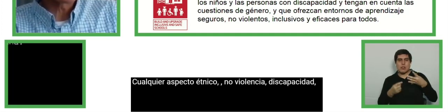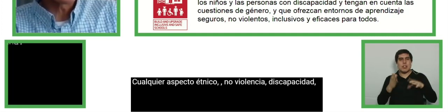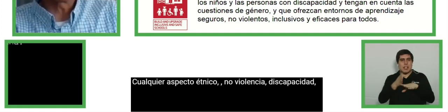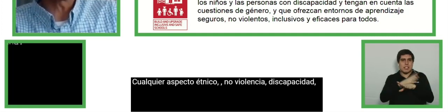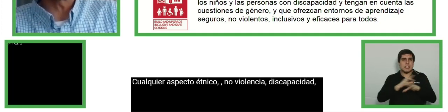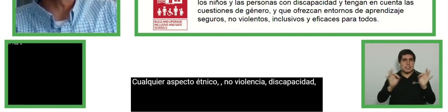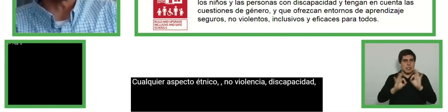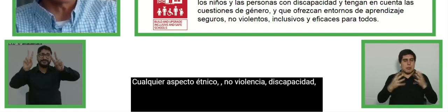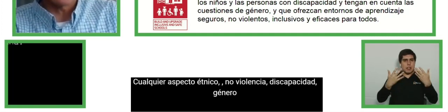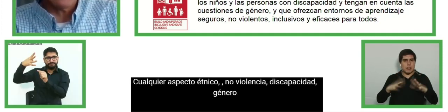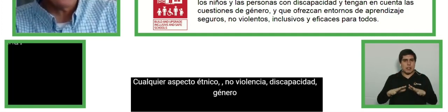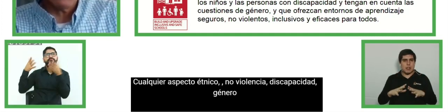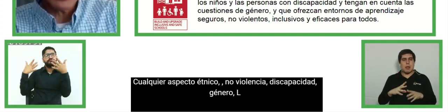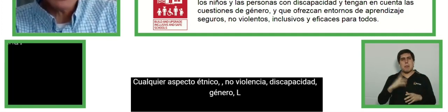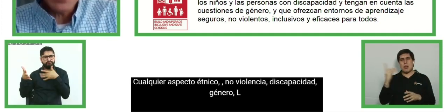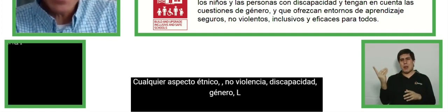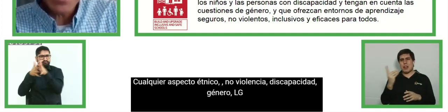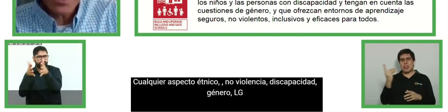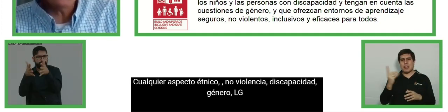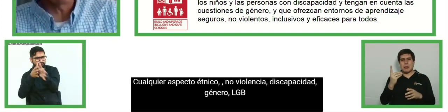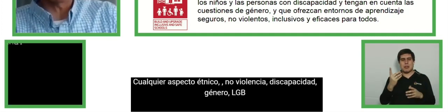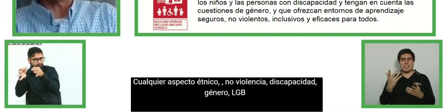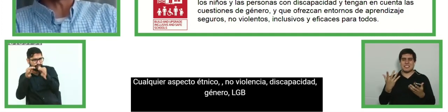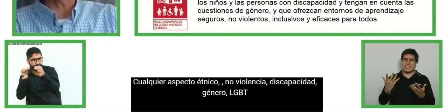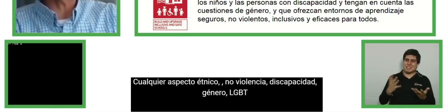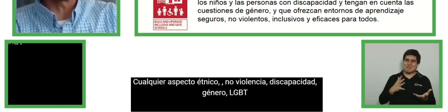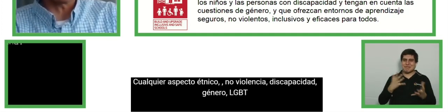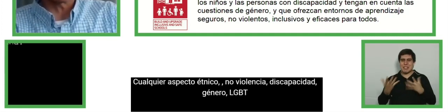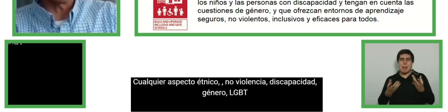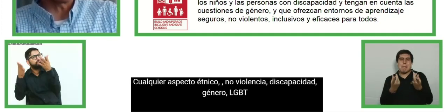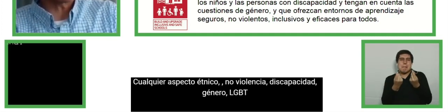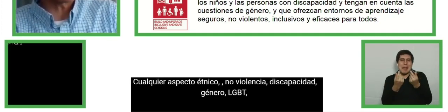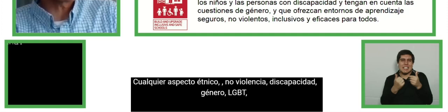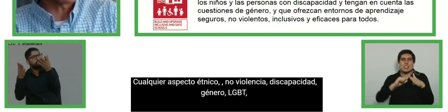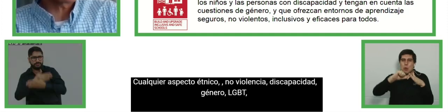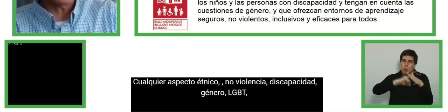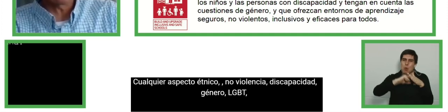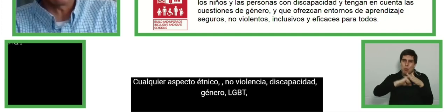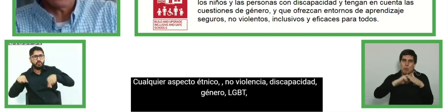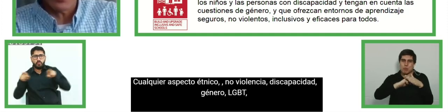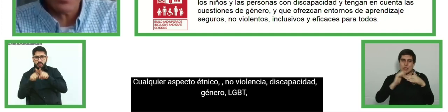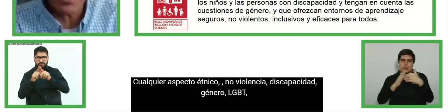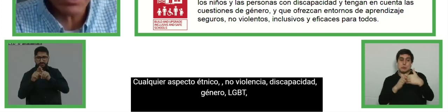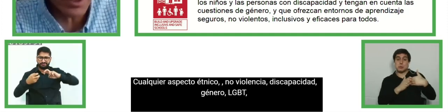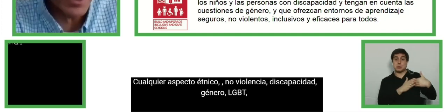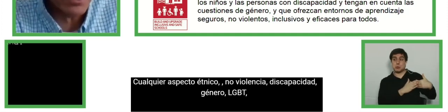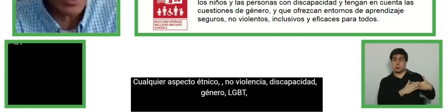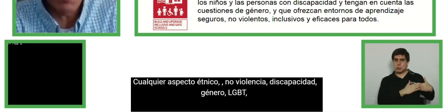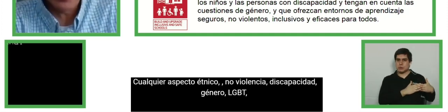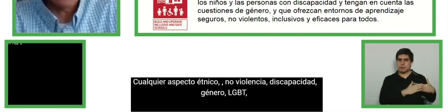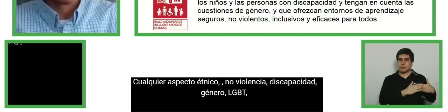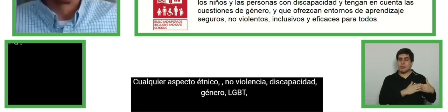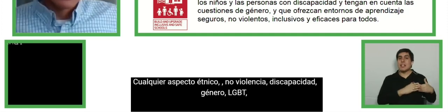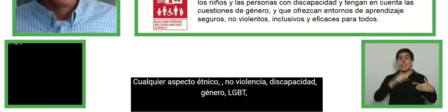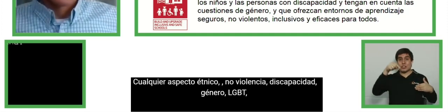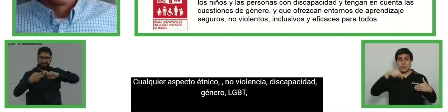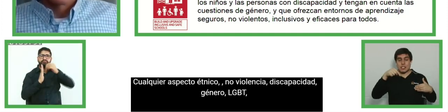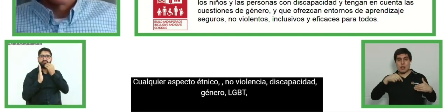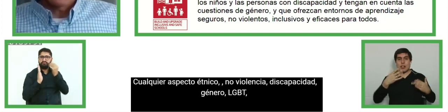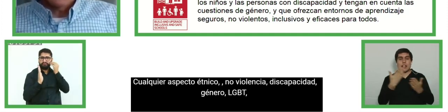disabilities is still there a bit hidden. That's why it's so important that all these events have